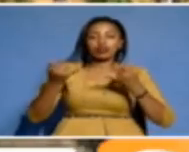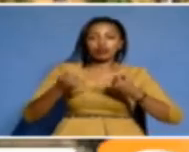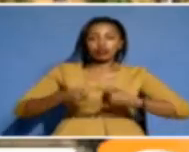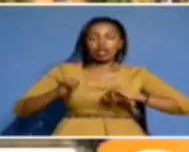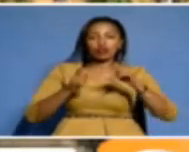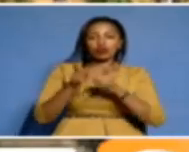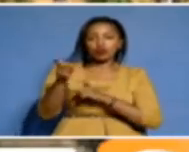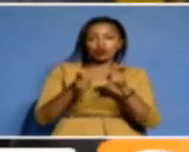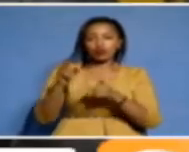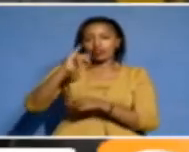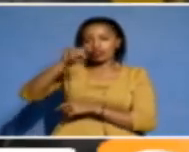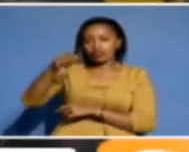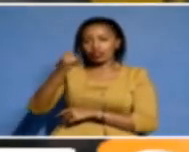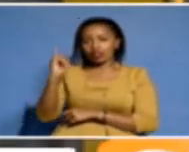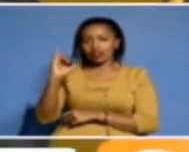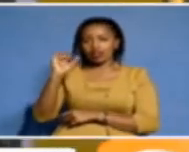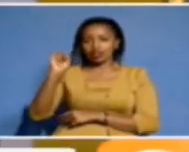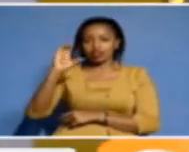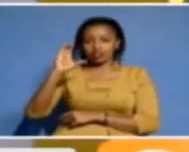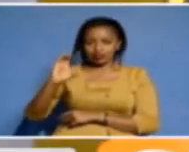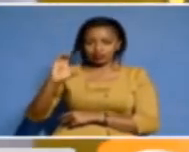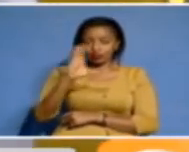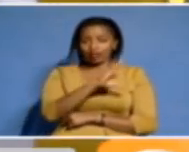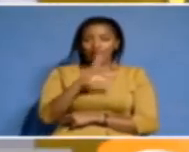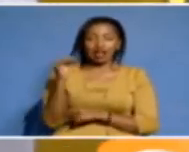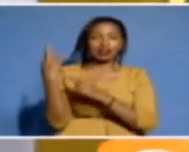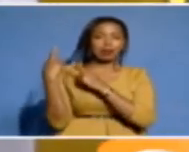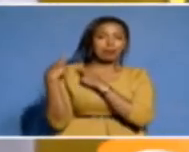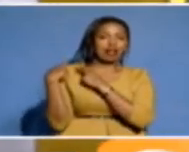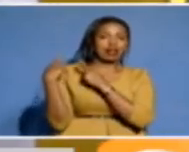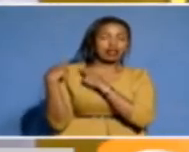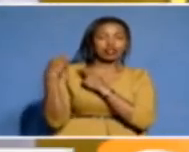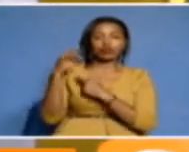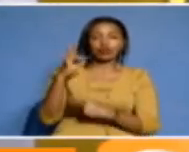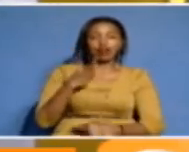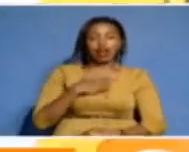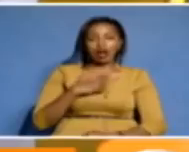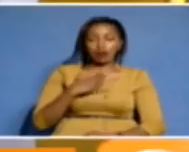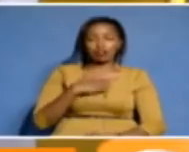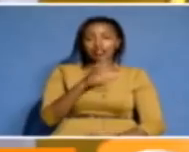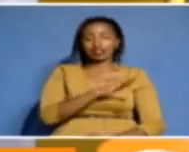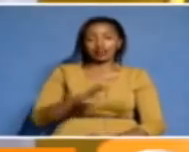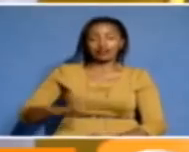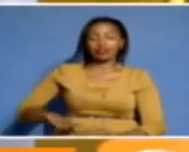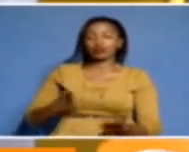the JSC. And the major mandate of the Judicial Service Commission